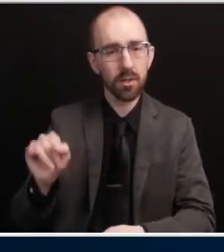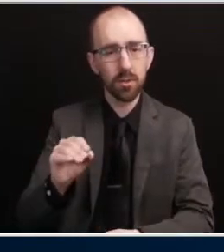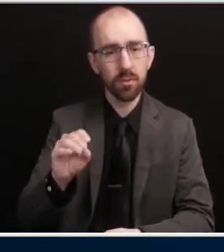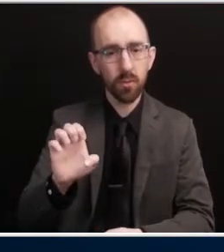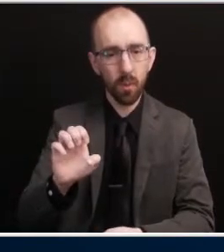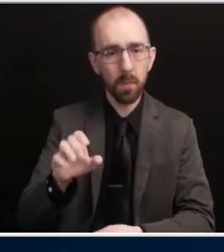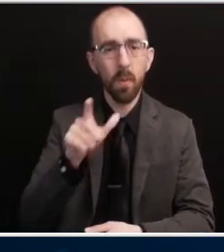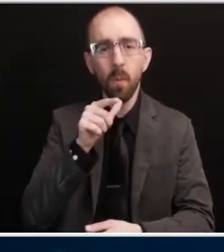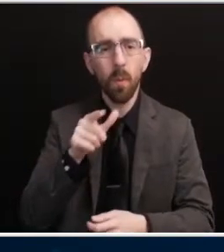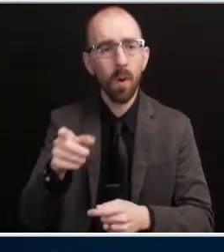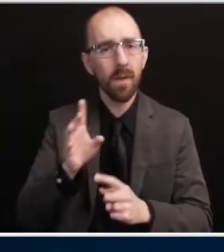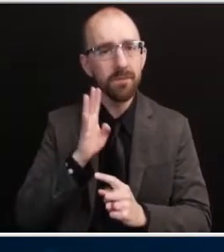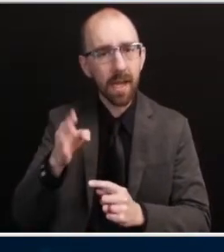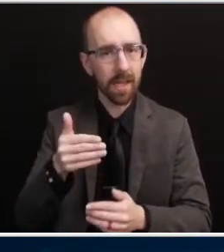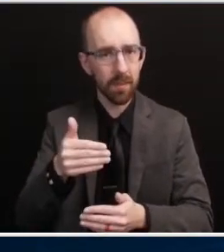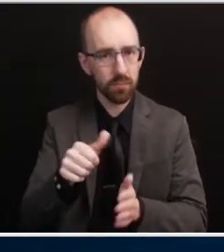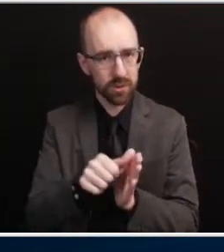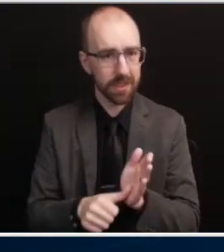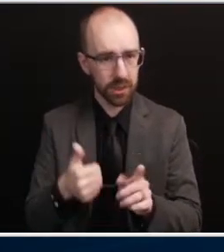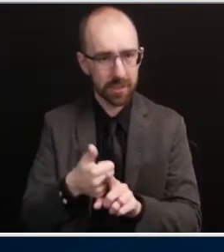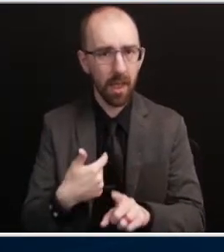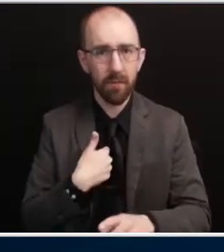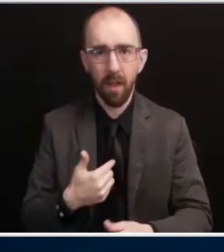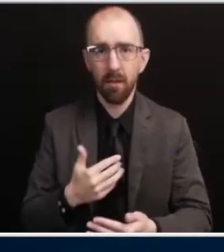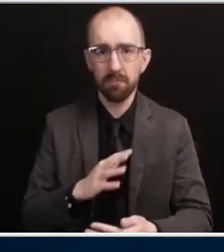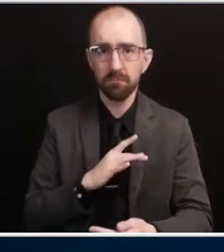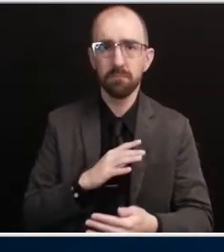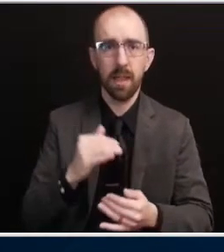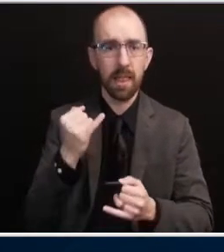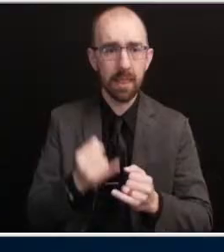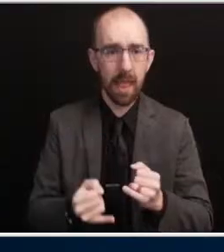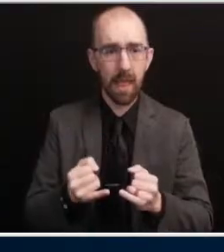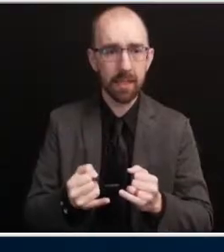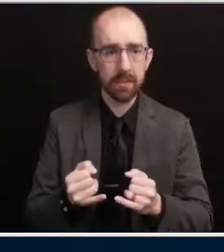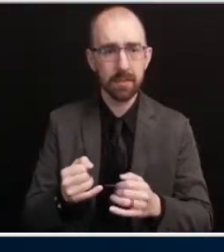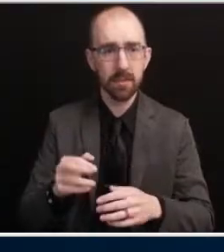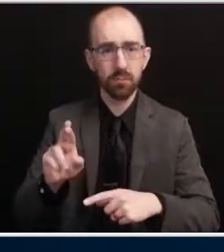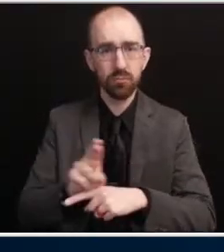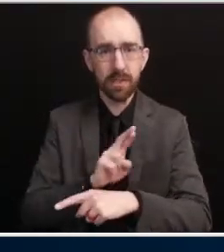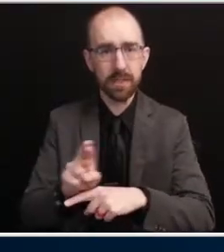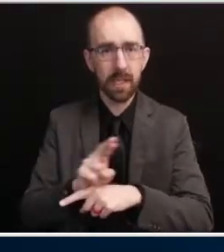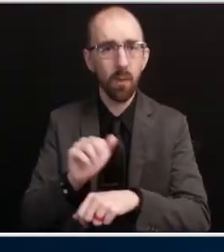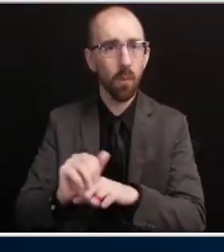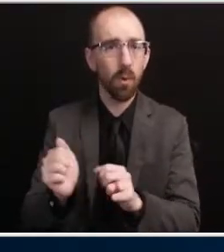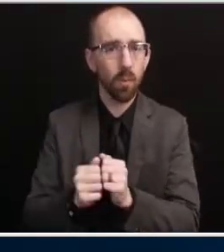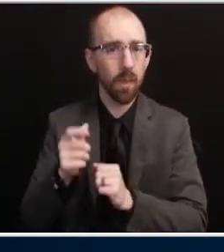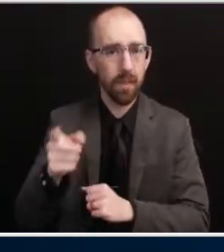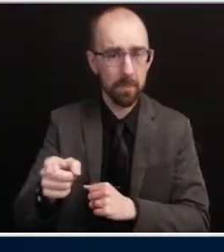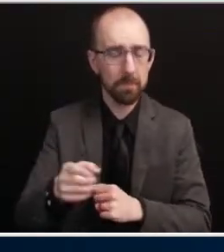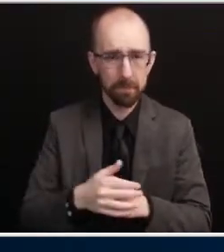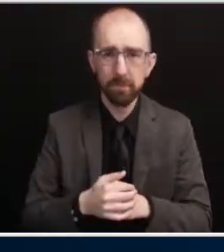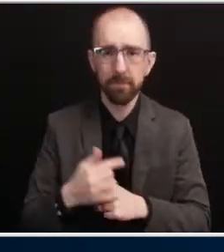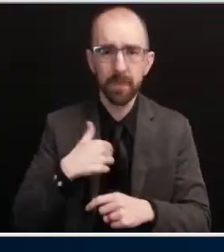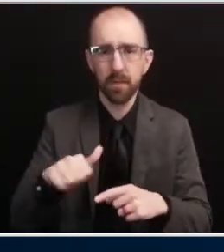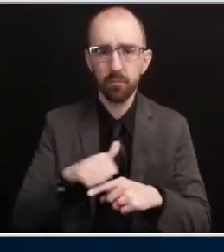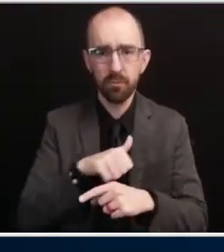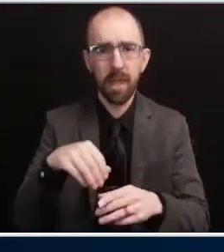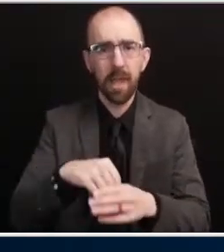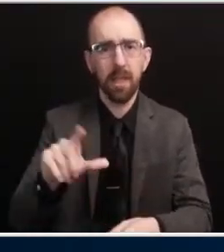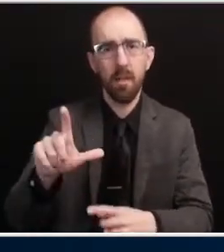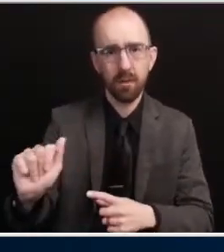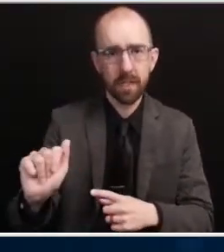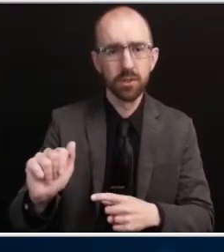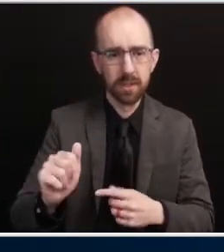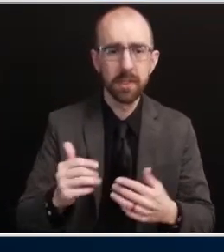invented the procedure itself, I had the pleasure of actually being the last resident to work with him. I trained in Los Angeles.